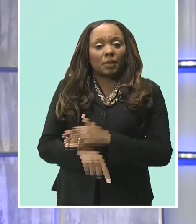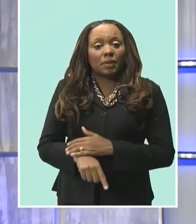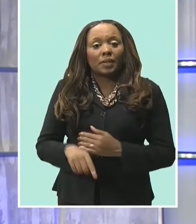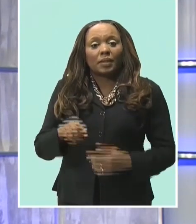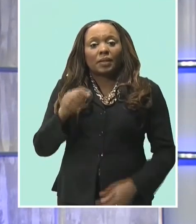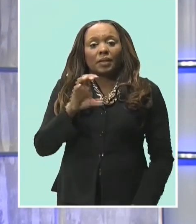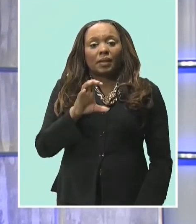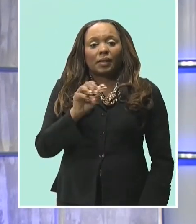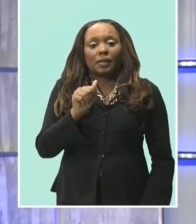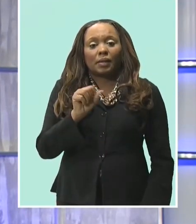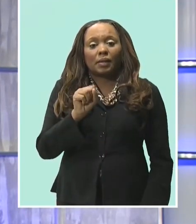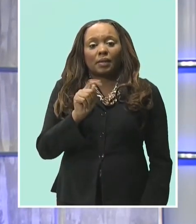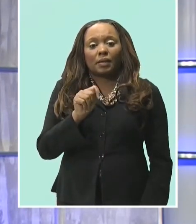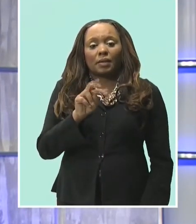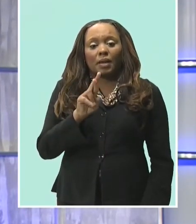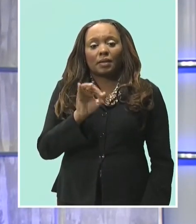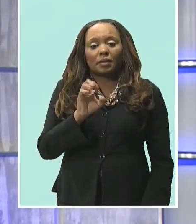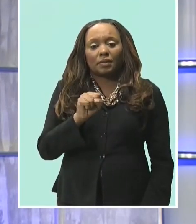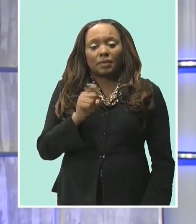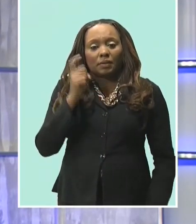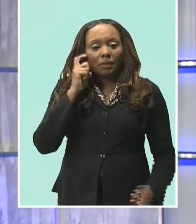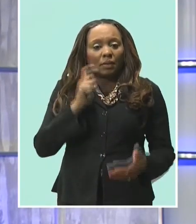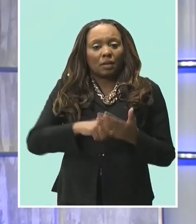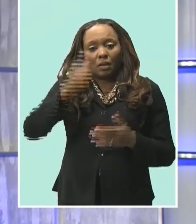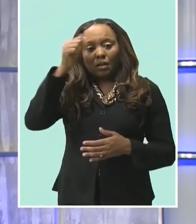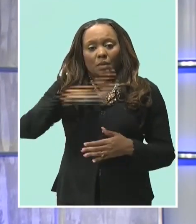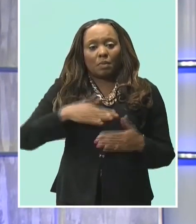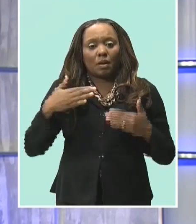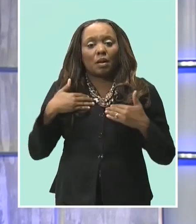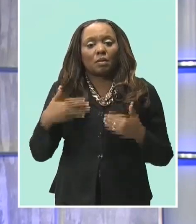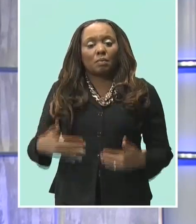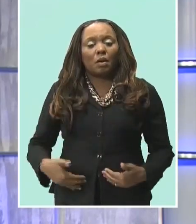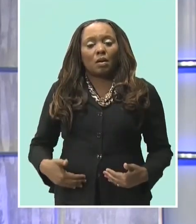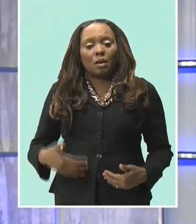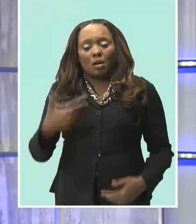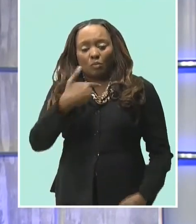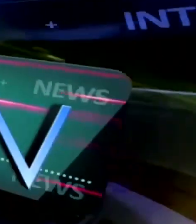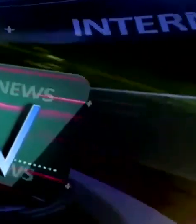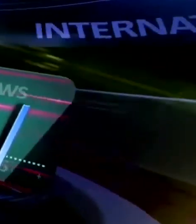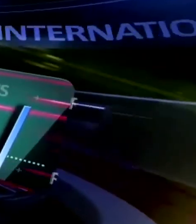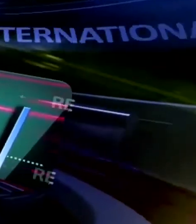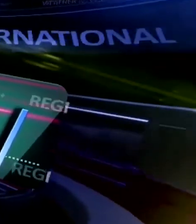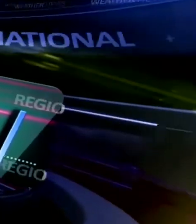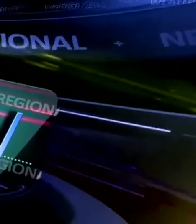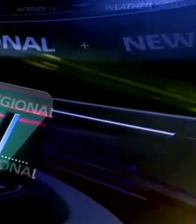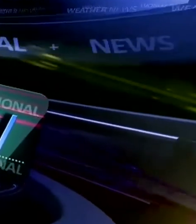after the shooting in Marigot. The male victim's body was found with apparent gunshot wounds.